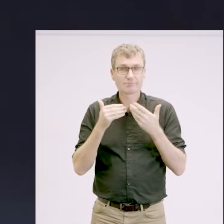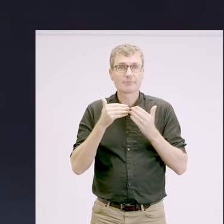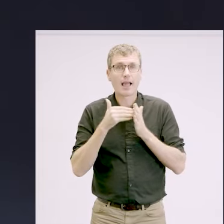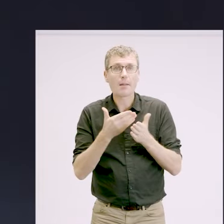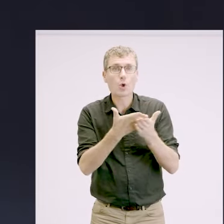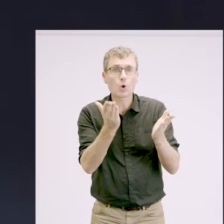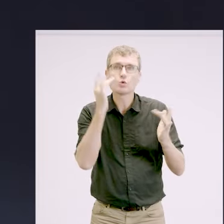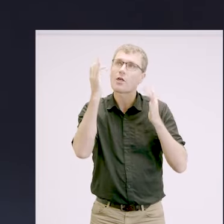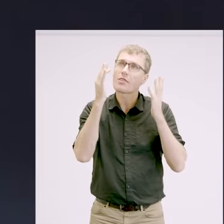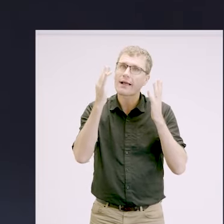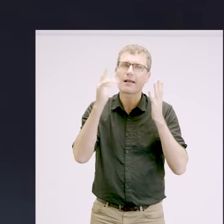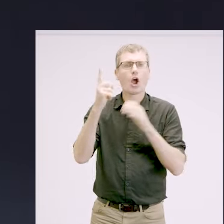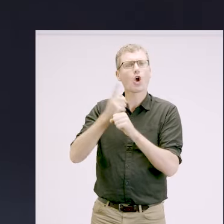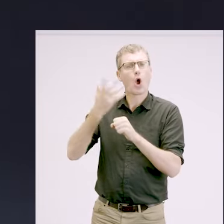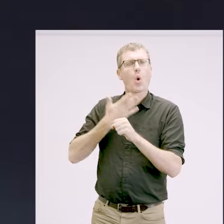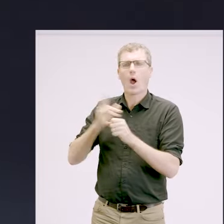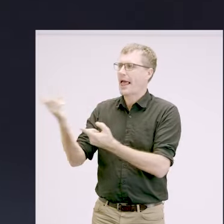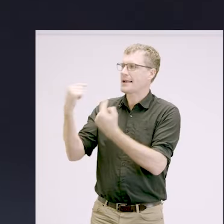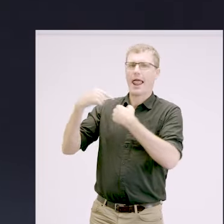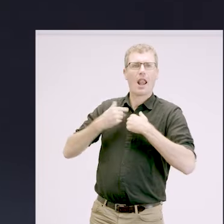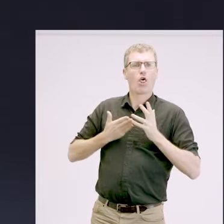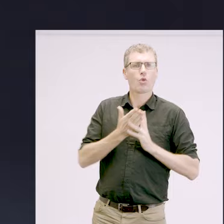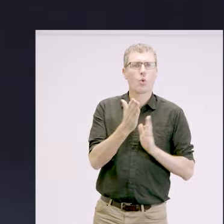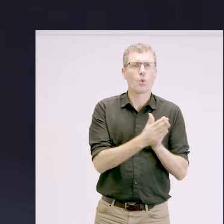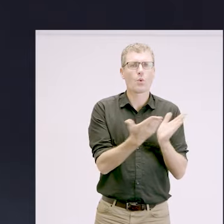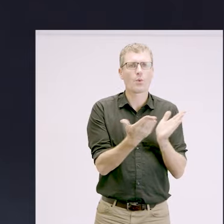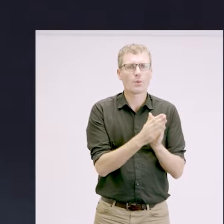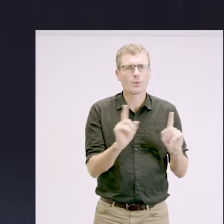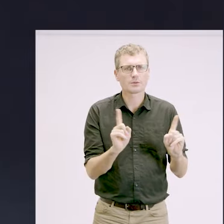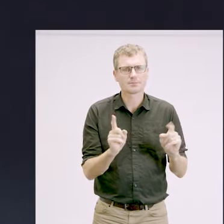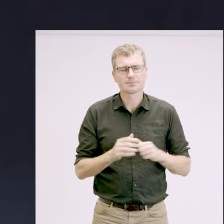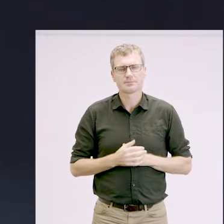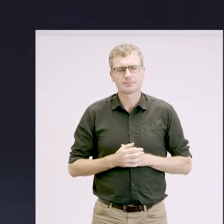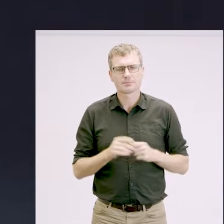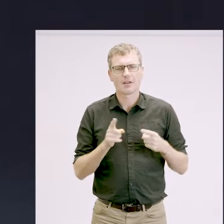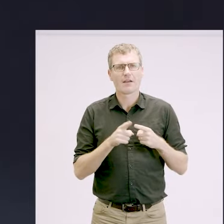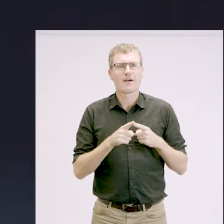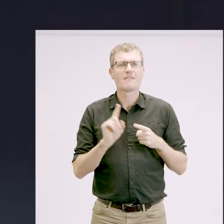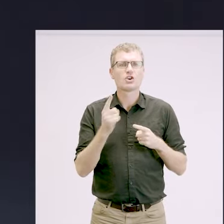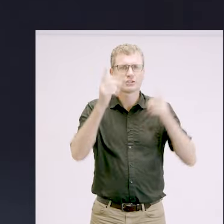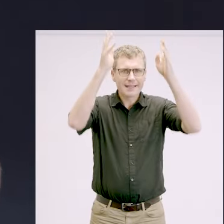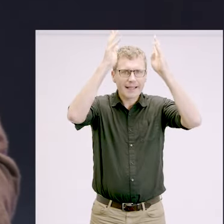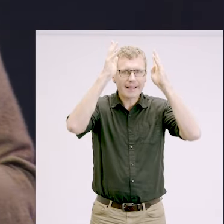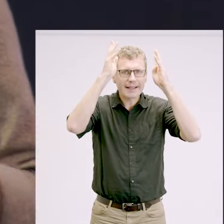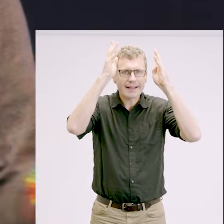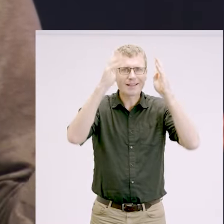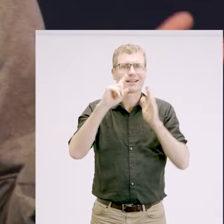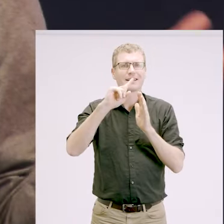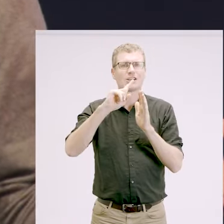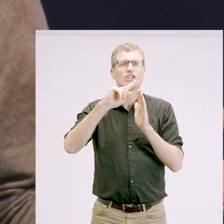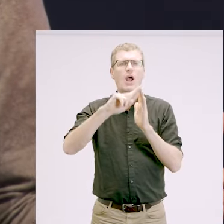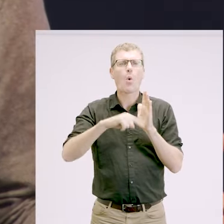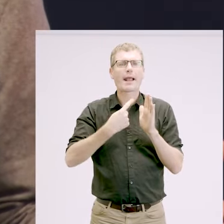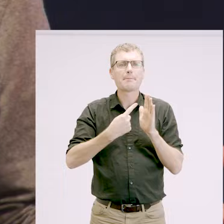you so that we can think through what it is that the Lord might be saying to us through the book of Daniel. Let's start